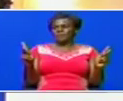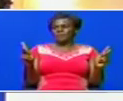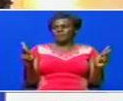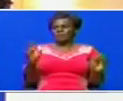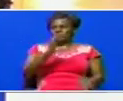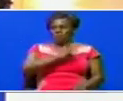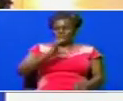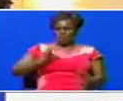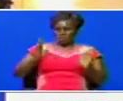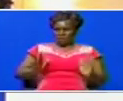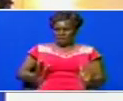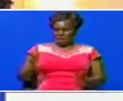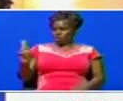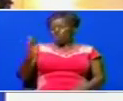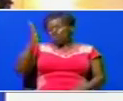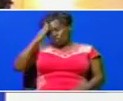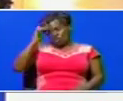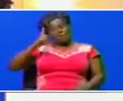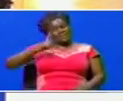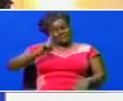Commissioner Roslin always knows when I'm in trouble.